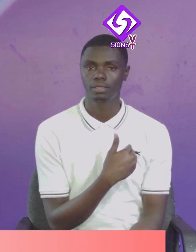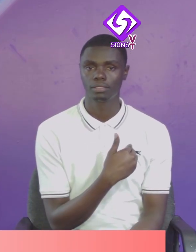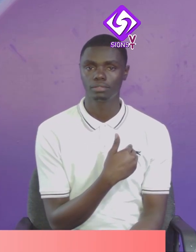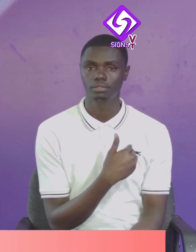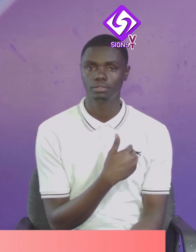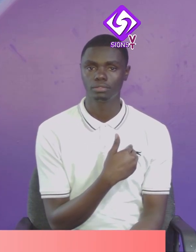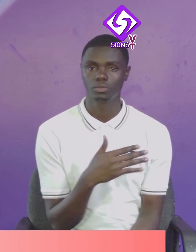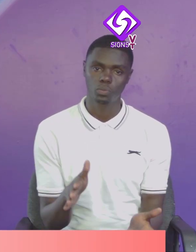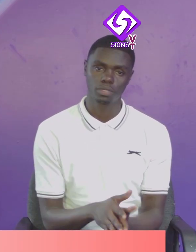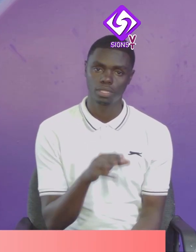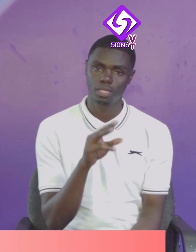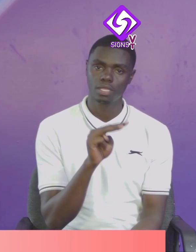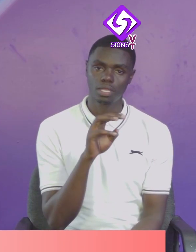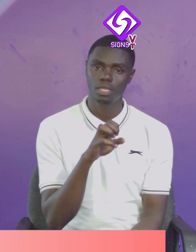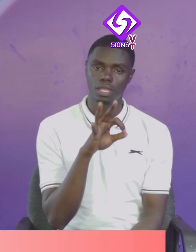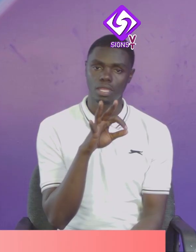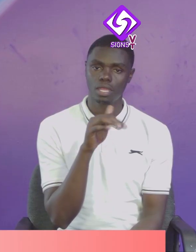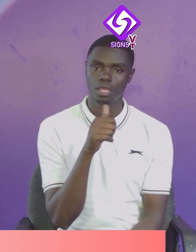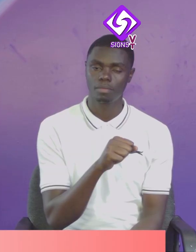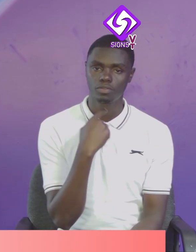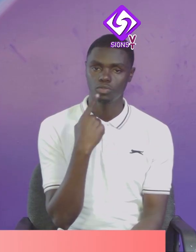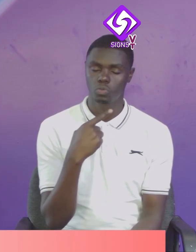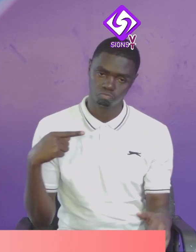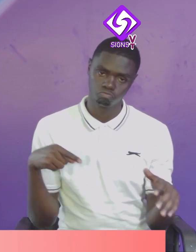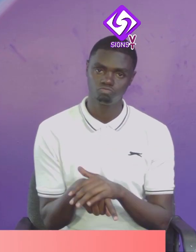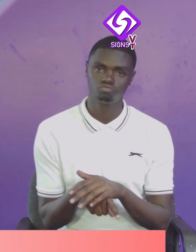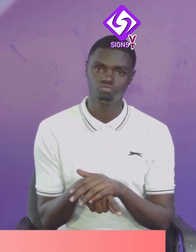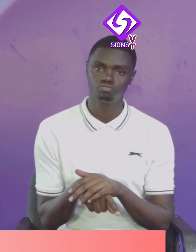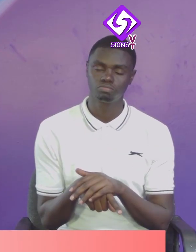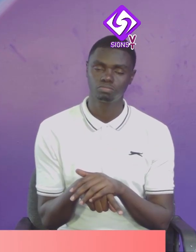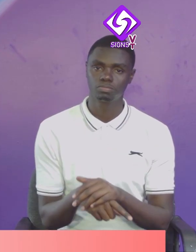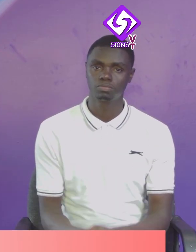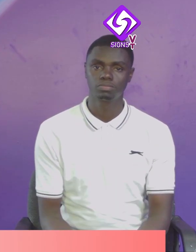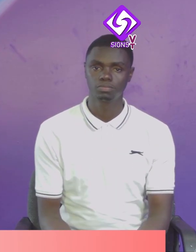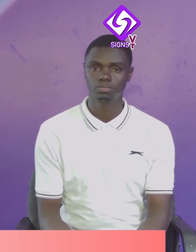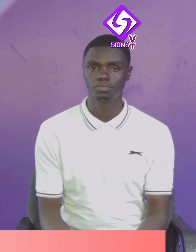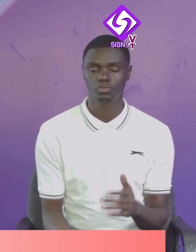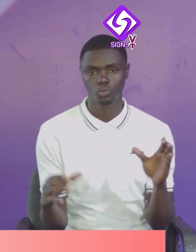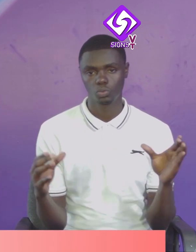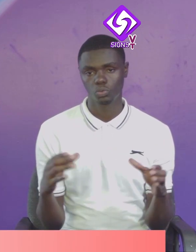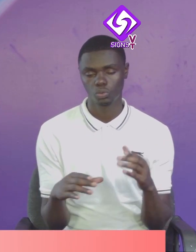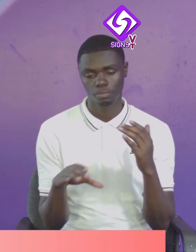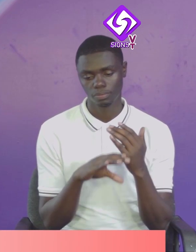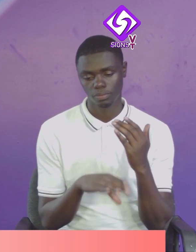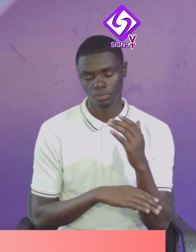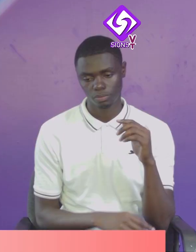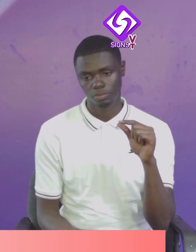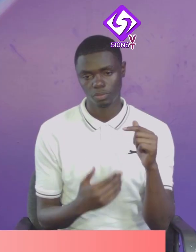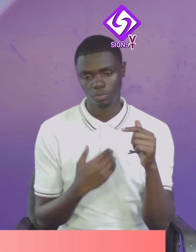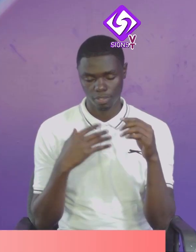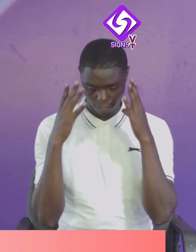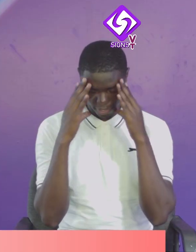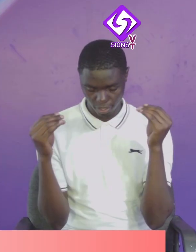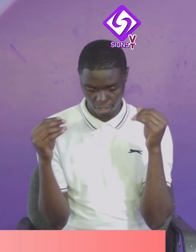of Memphis Depay, and who equalized in that particular game. So in that particular table, Group G, we are having Netherlands on top